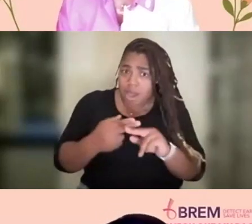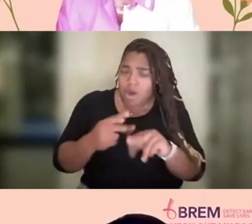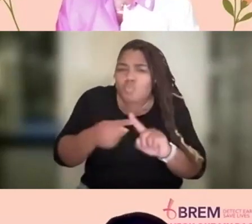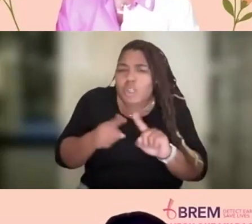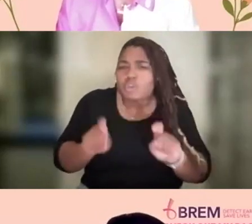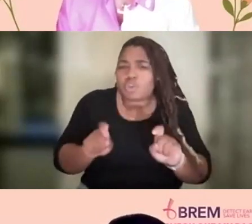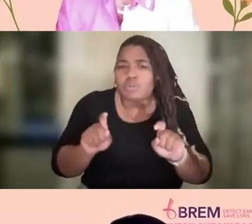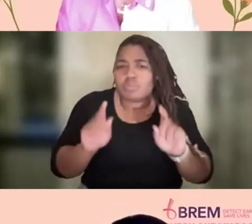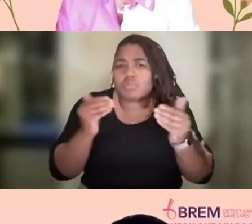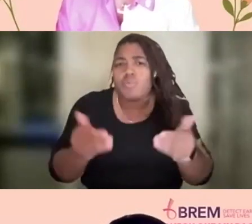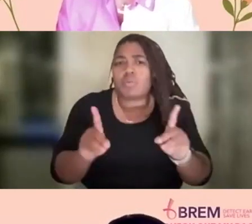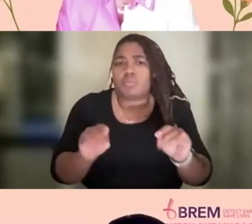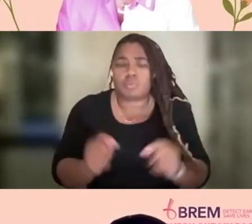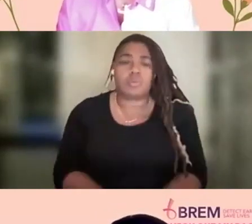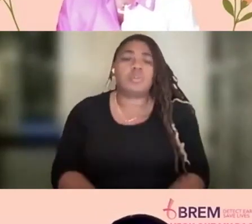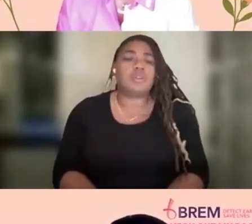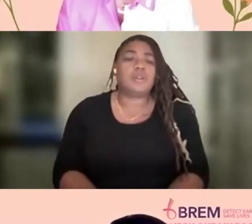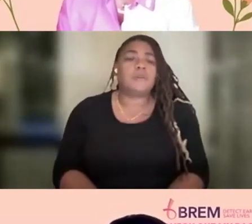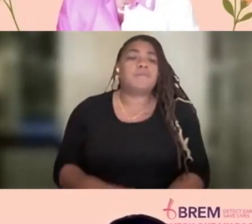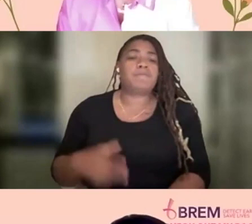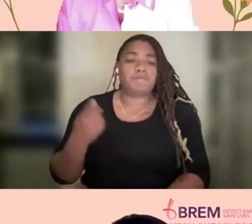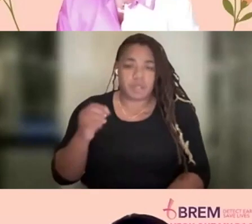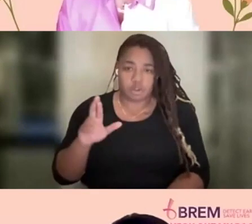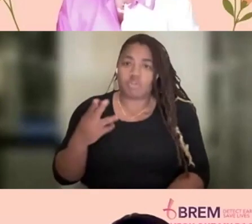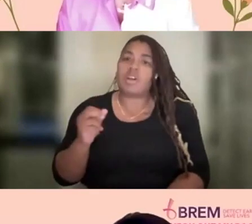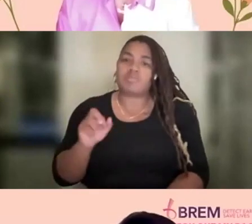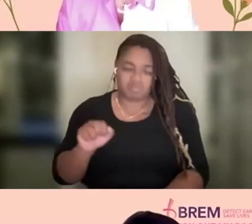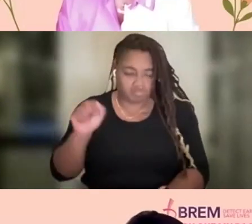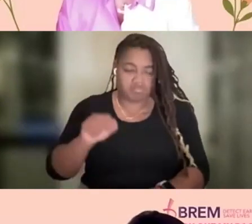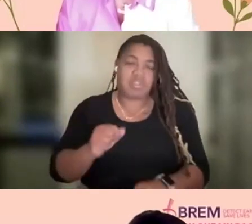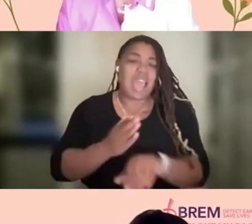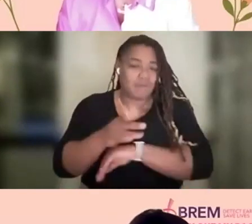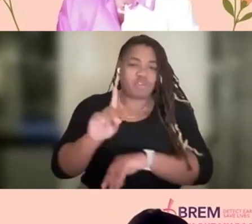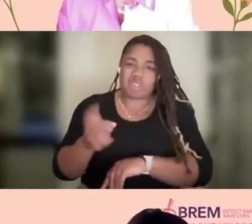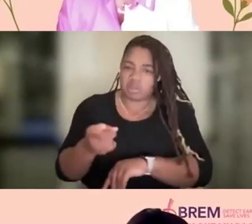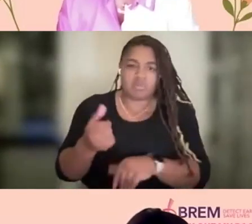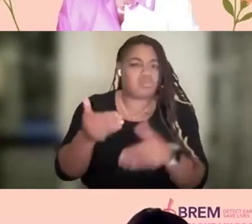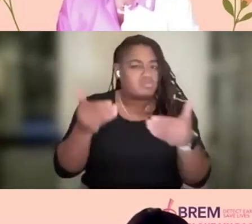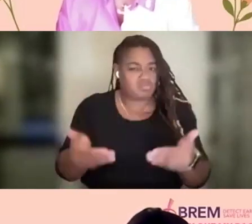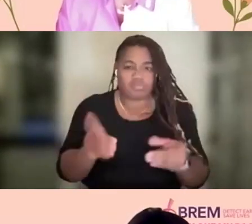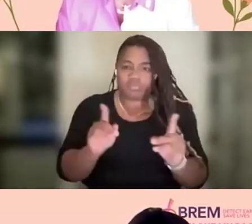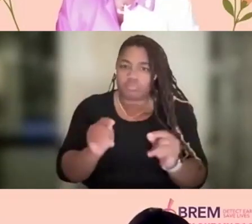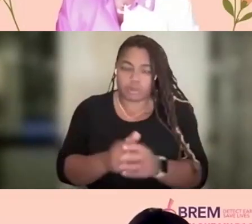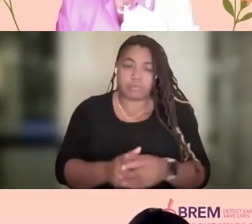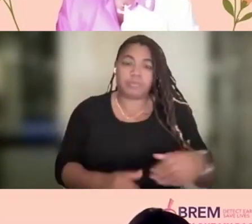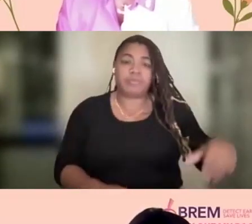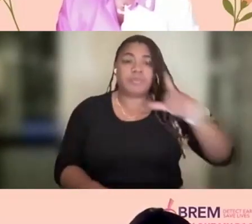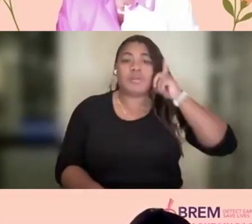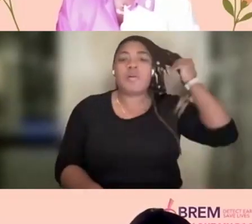So it does make sense to have it after a breast cancer diagnosis. You want to make